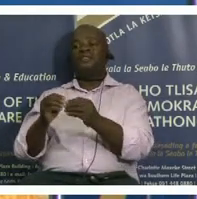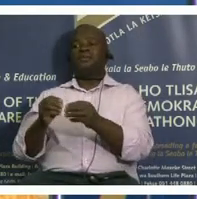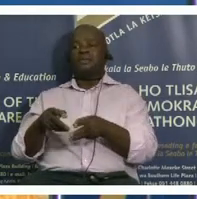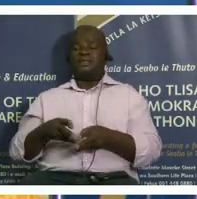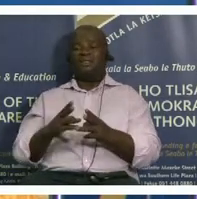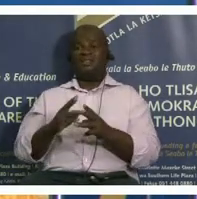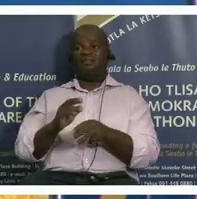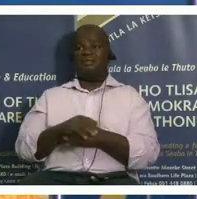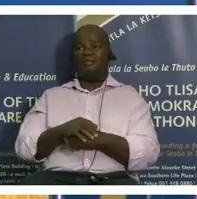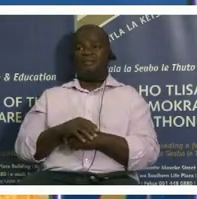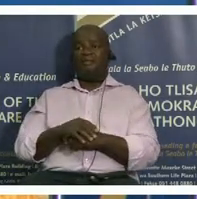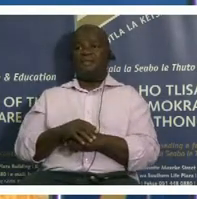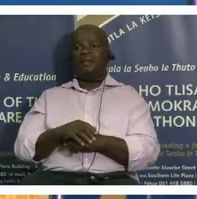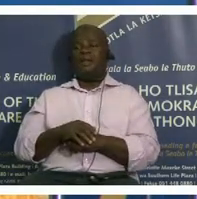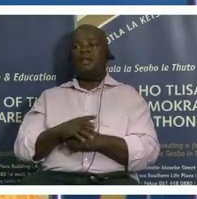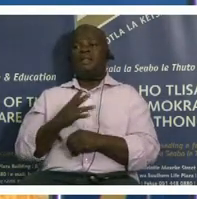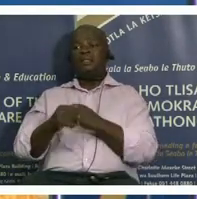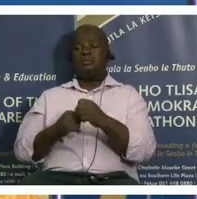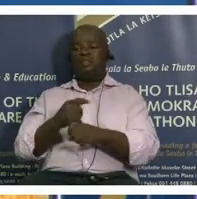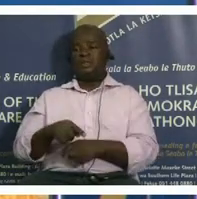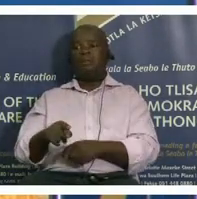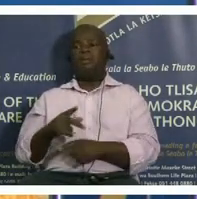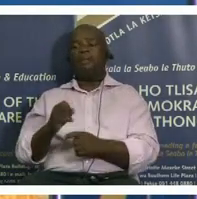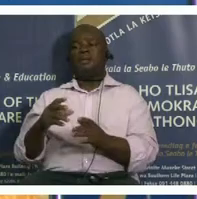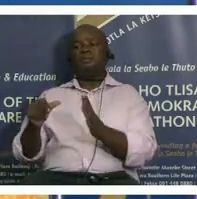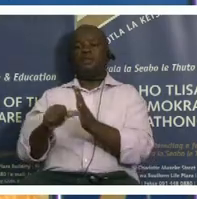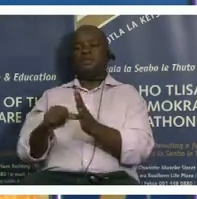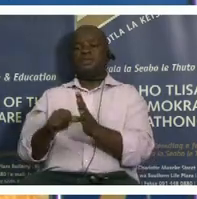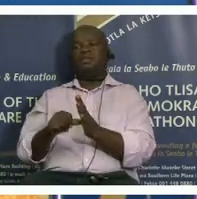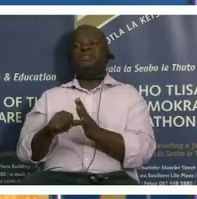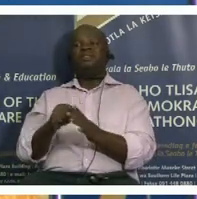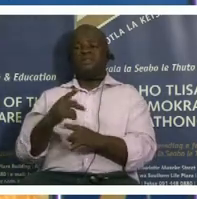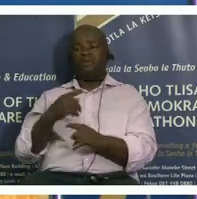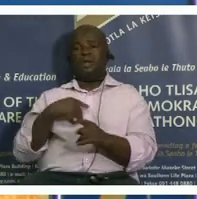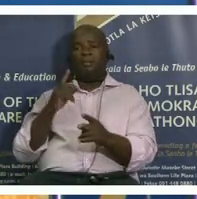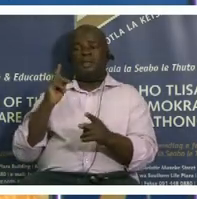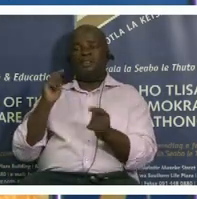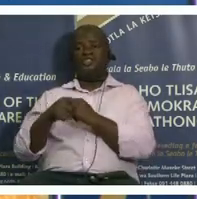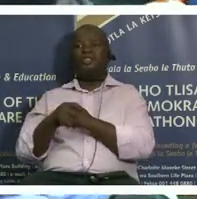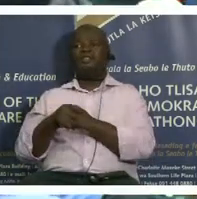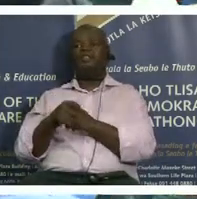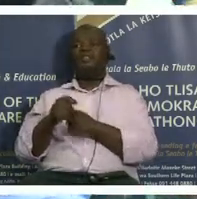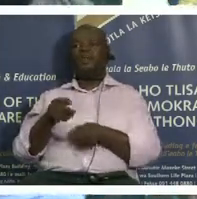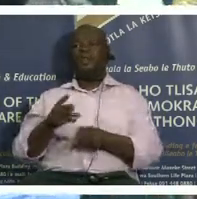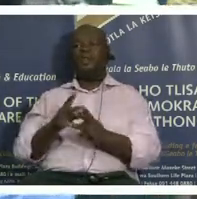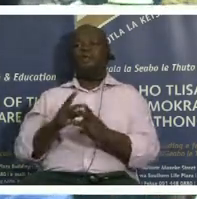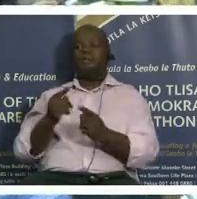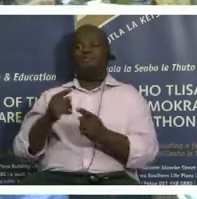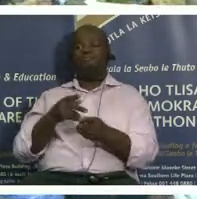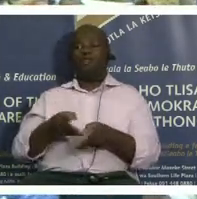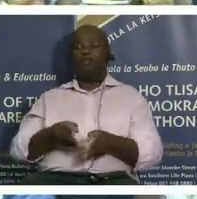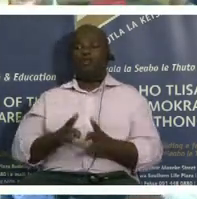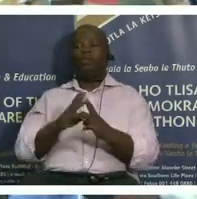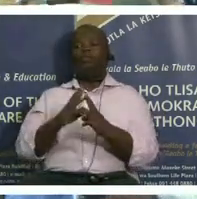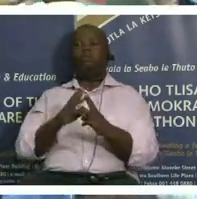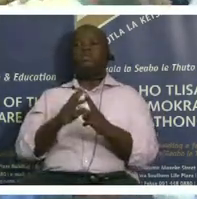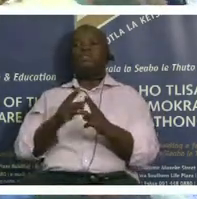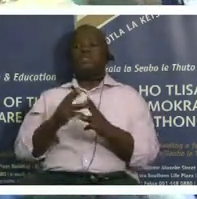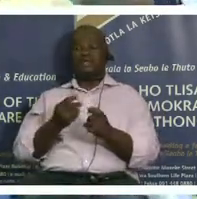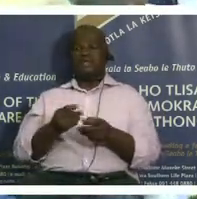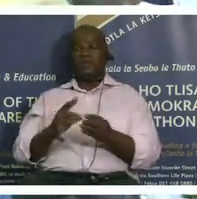road infrastructure this year, it is imperative that we change the ways and means in which road service delivery